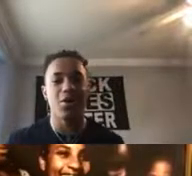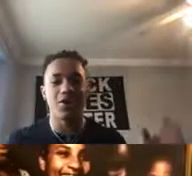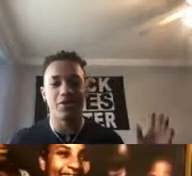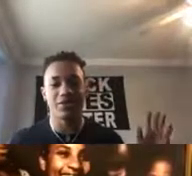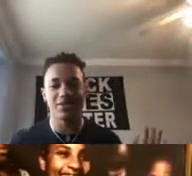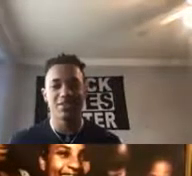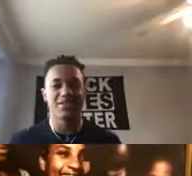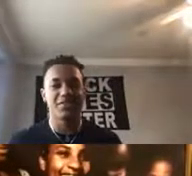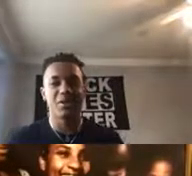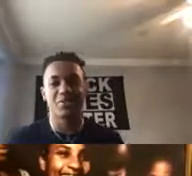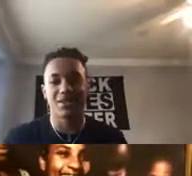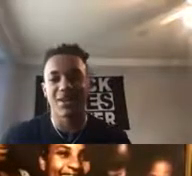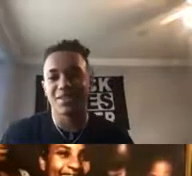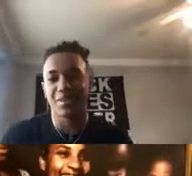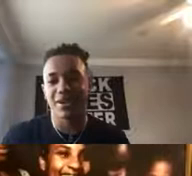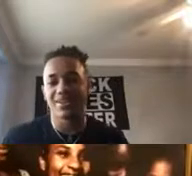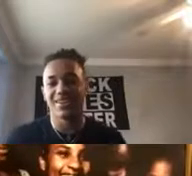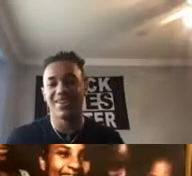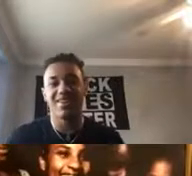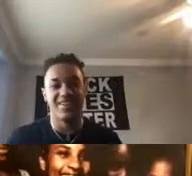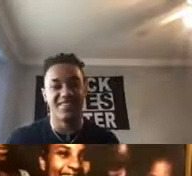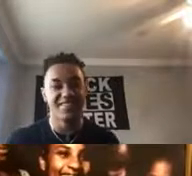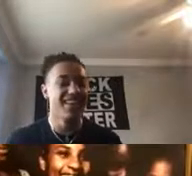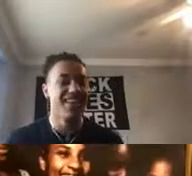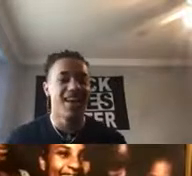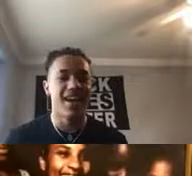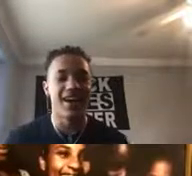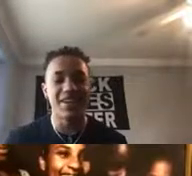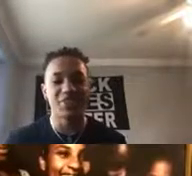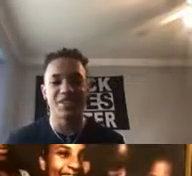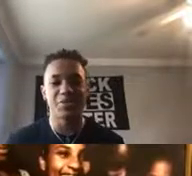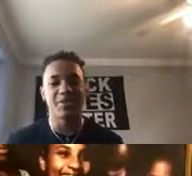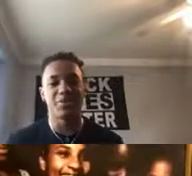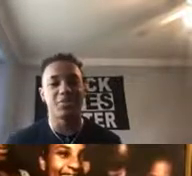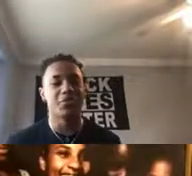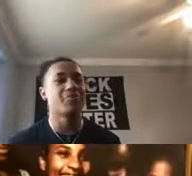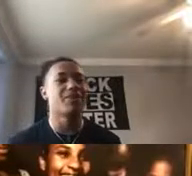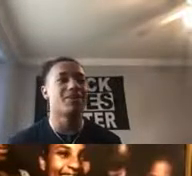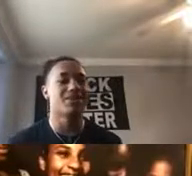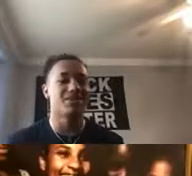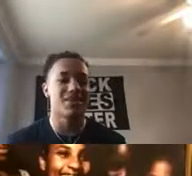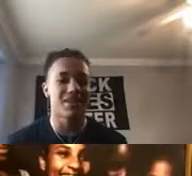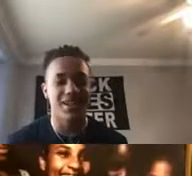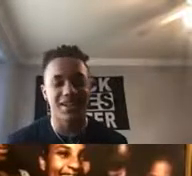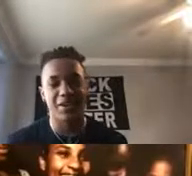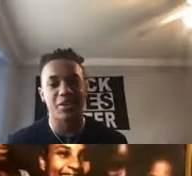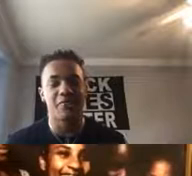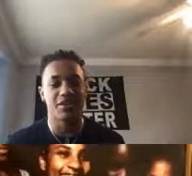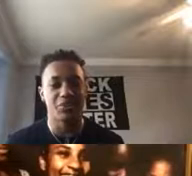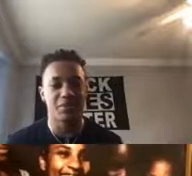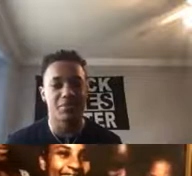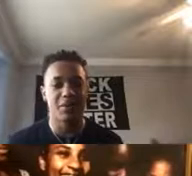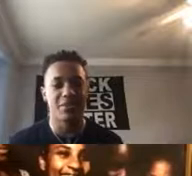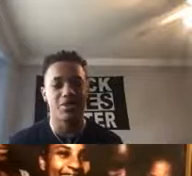They all already said the good stuff, so I'm just going to kind of summarize it. HDS has been really cool for me because, like I said, like, I'm